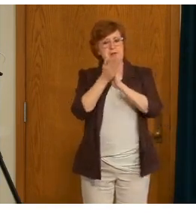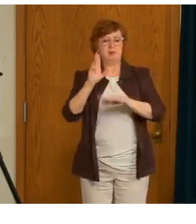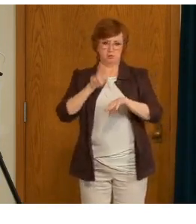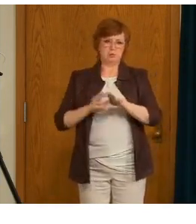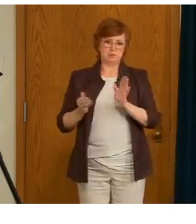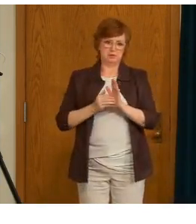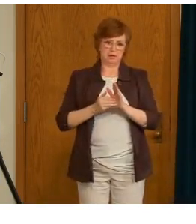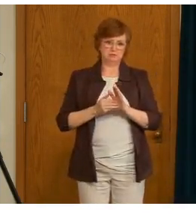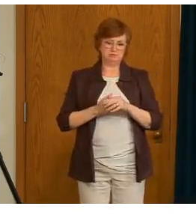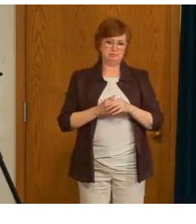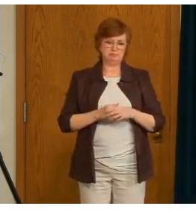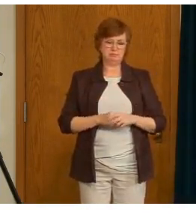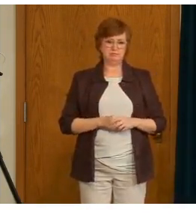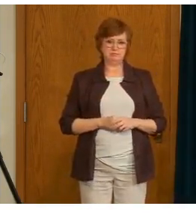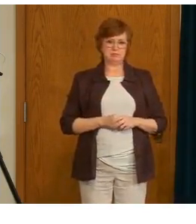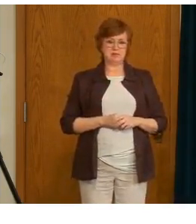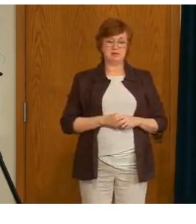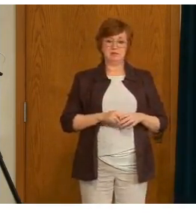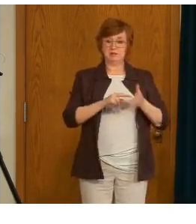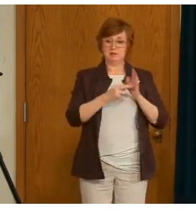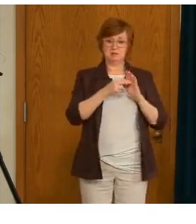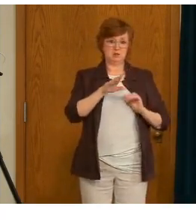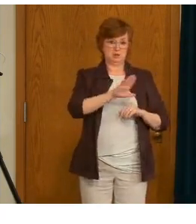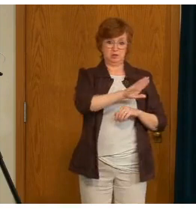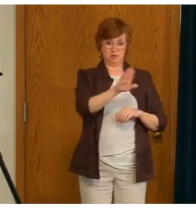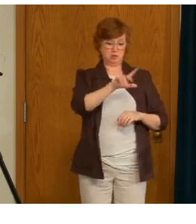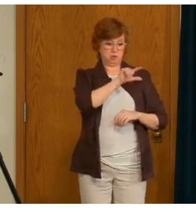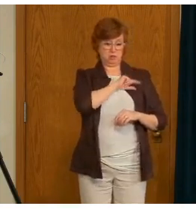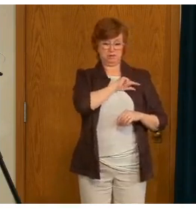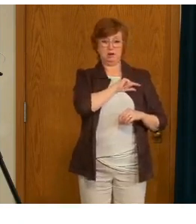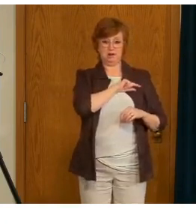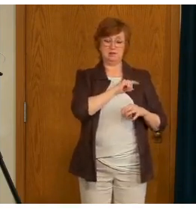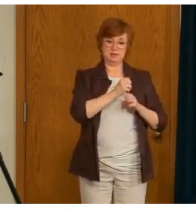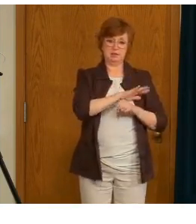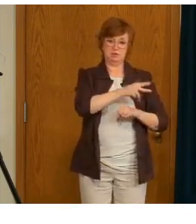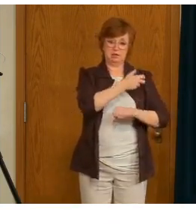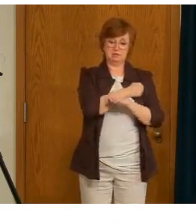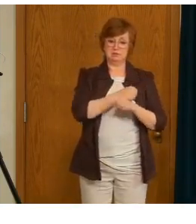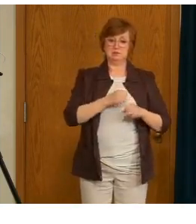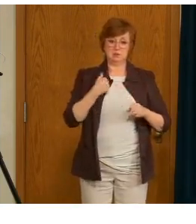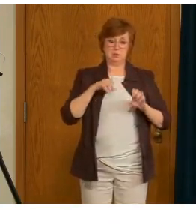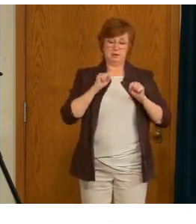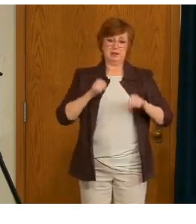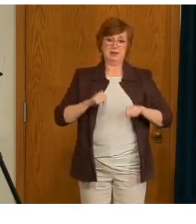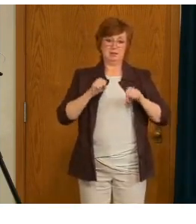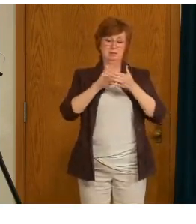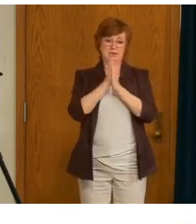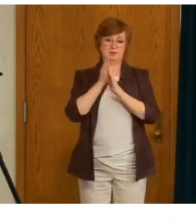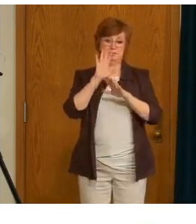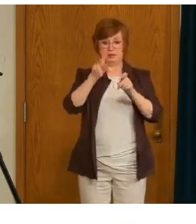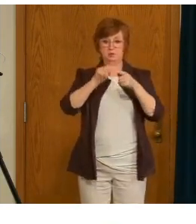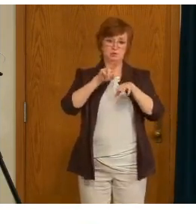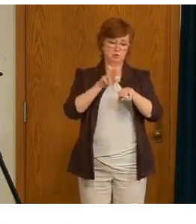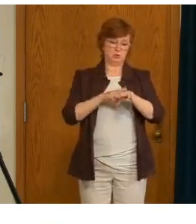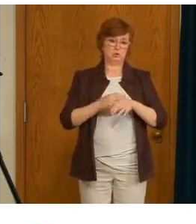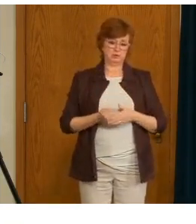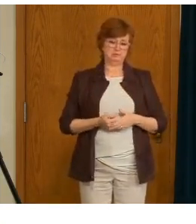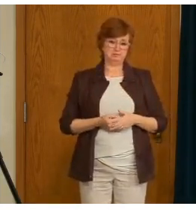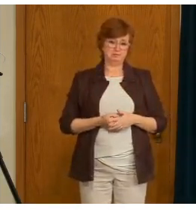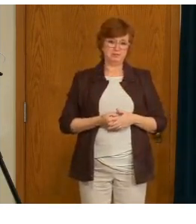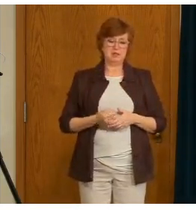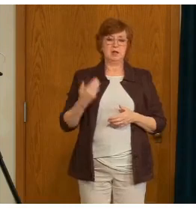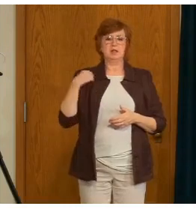soon as we're eligible, the quicker we can return to normal. And that is part of the reopening roadmap announced on Tuesday.